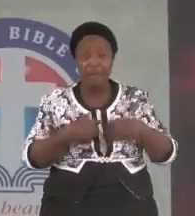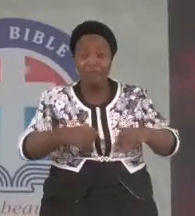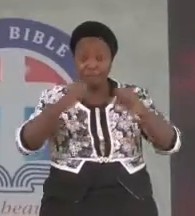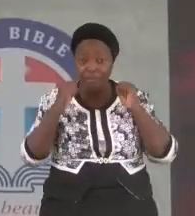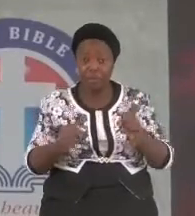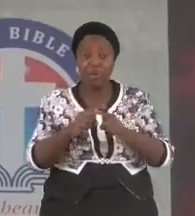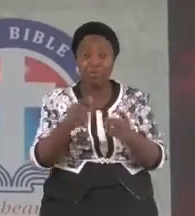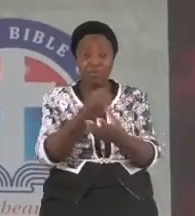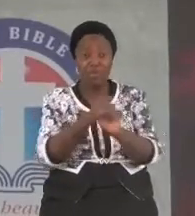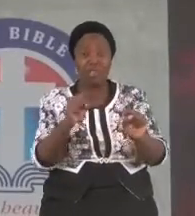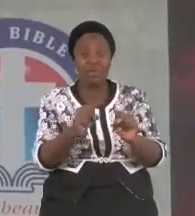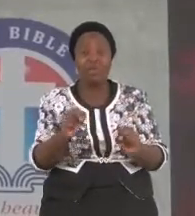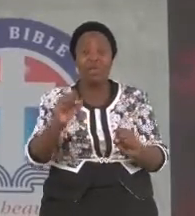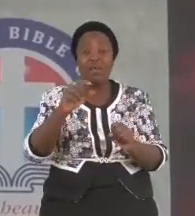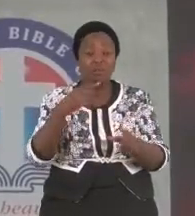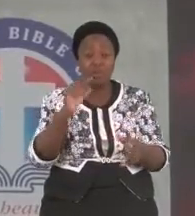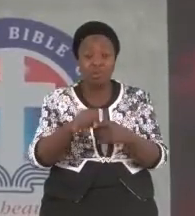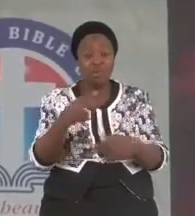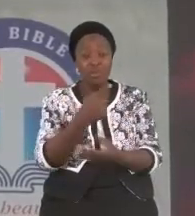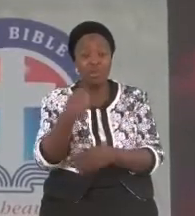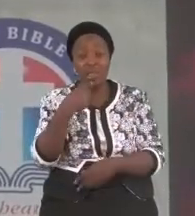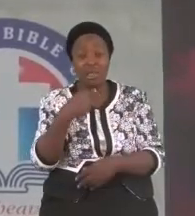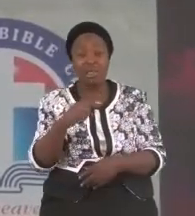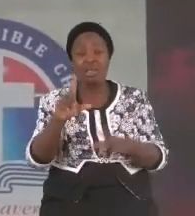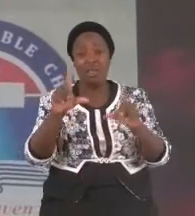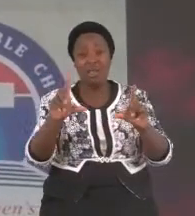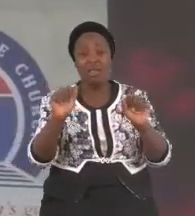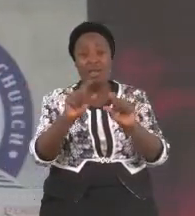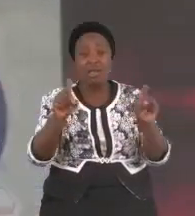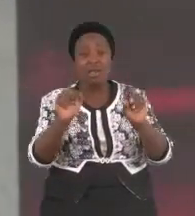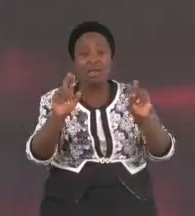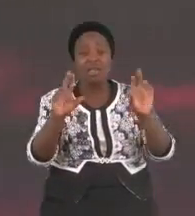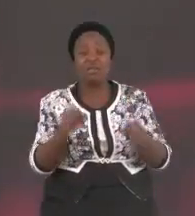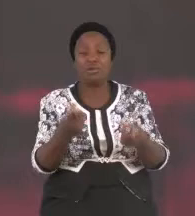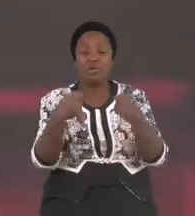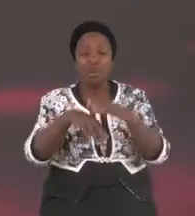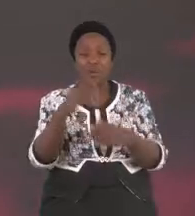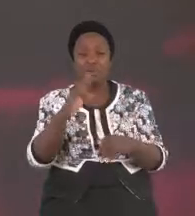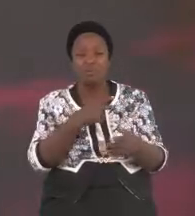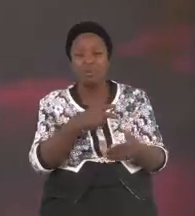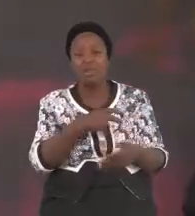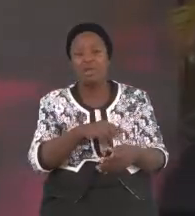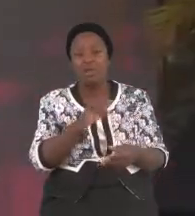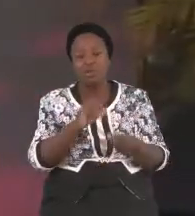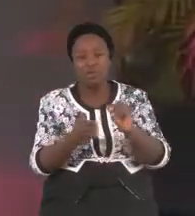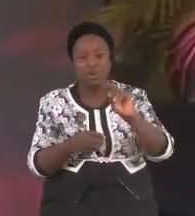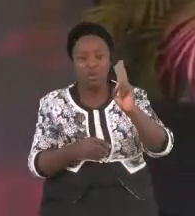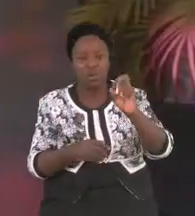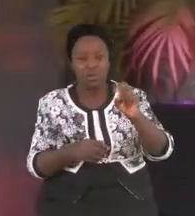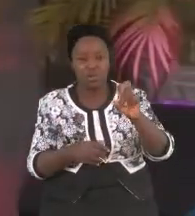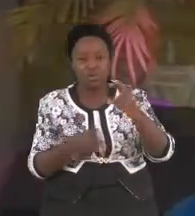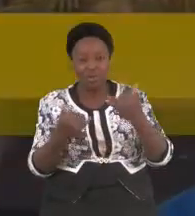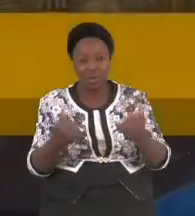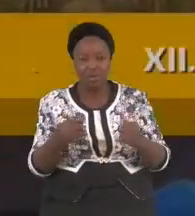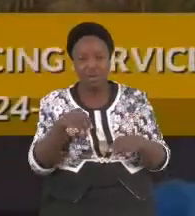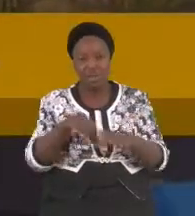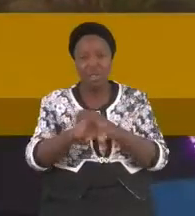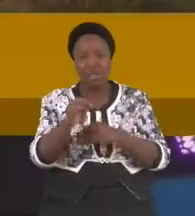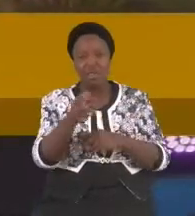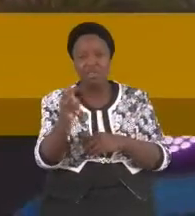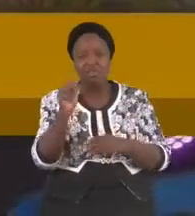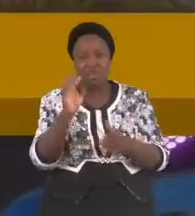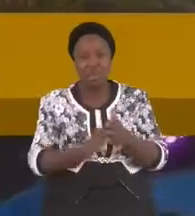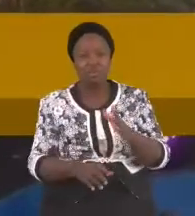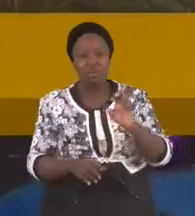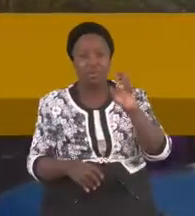Lazarus, come forth. Number 12 now, in John chapter 12, verse 24. John